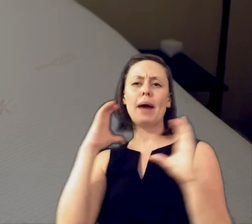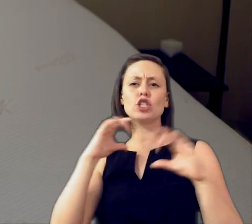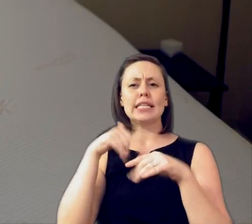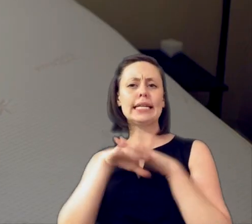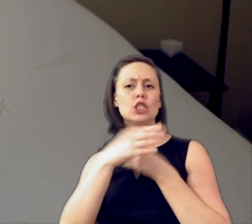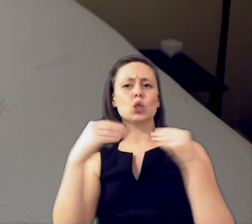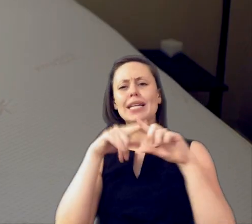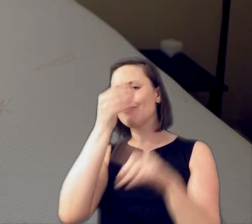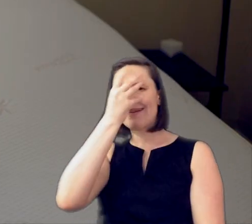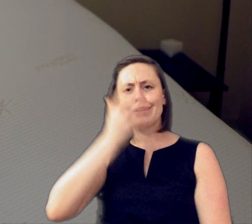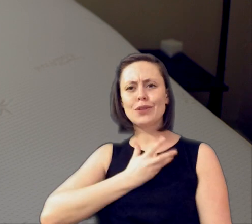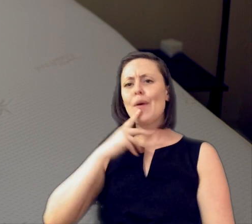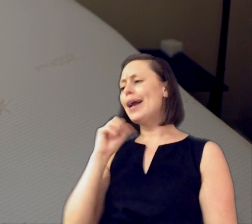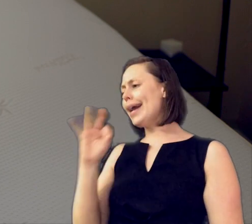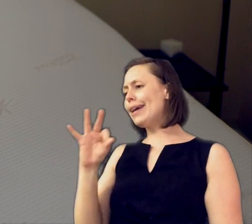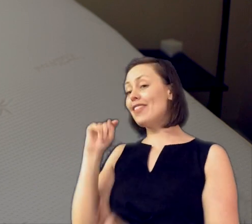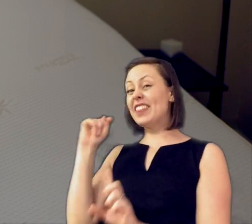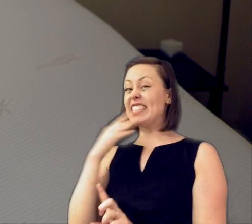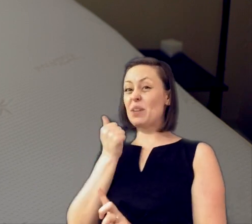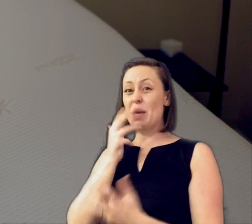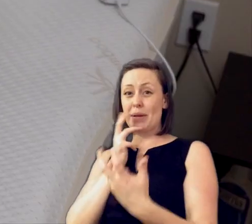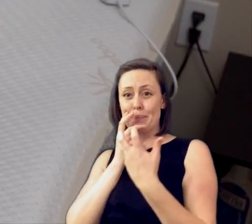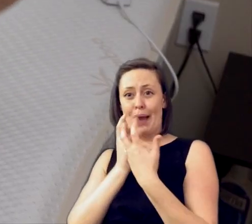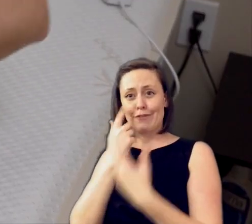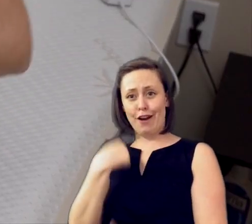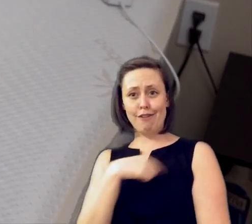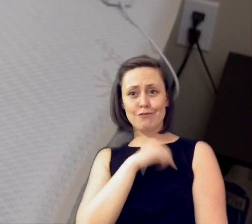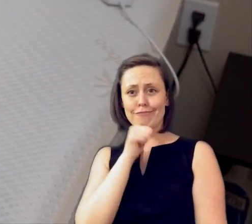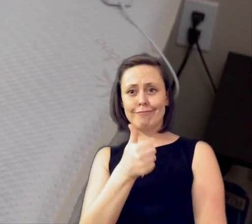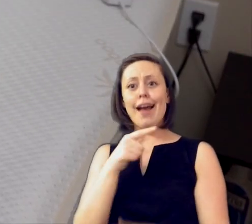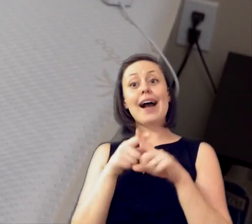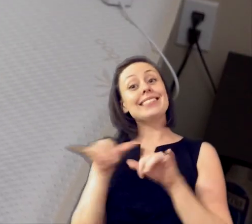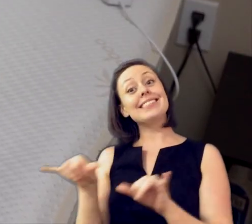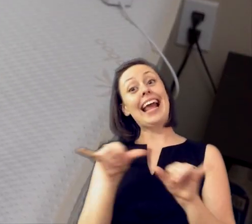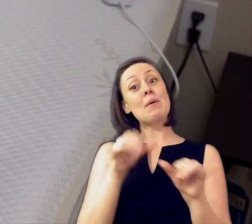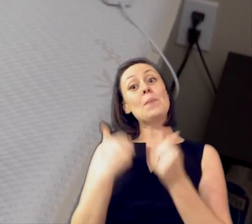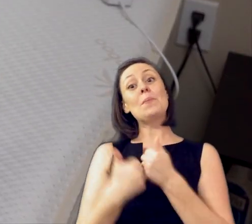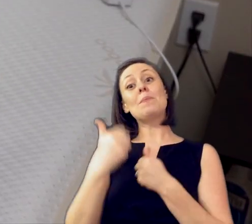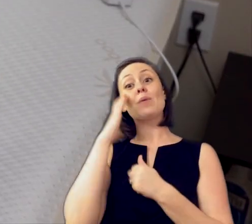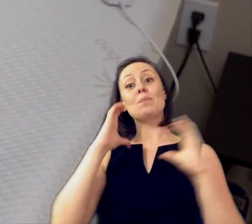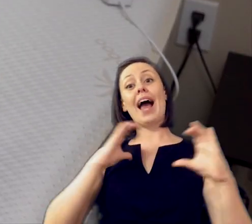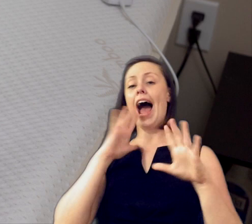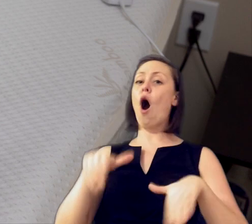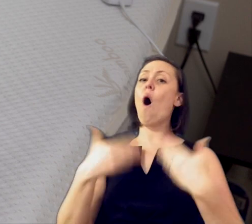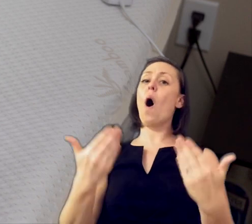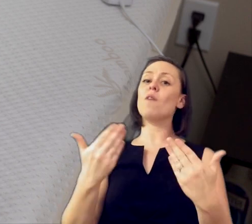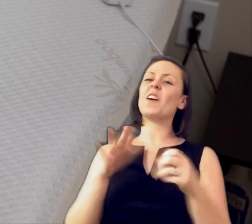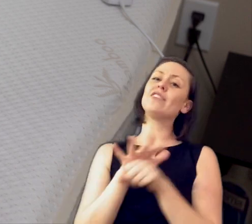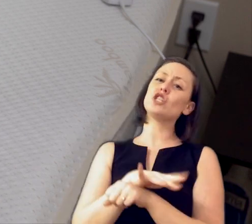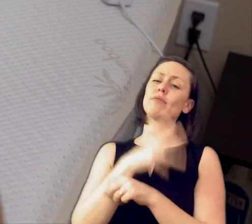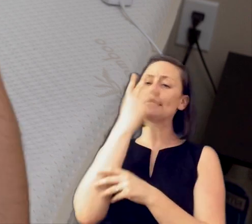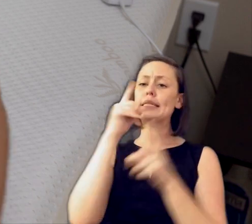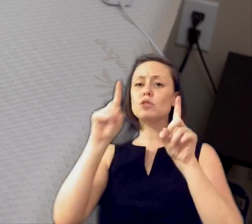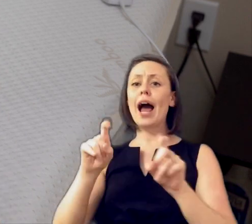not going to tell us if this mattress is going to be good for us. As such, most mattress companies now offer a generous sleep trial that will